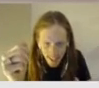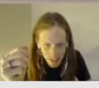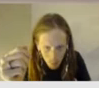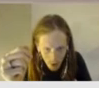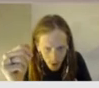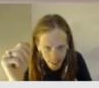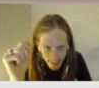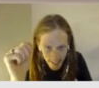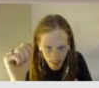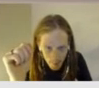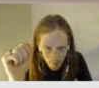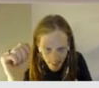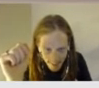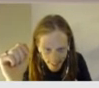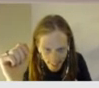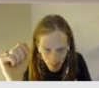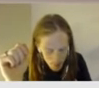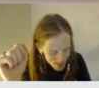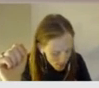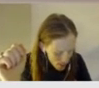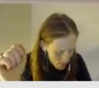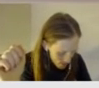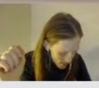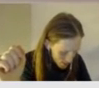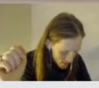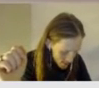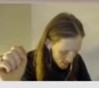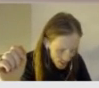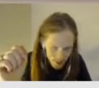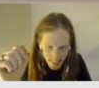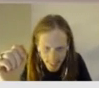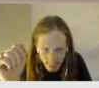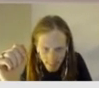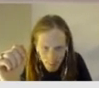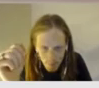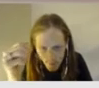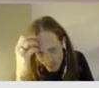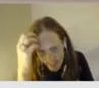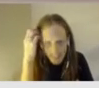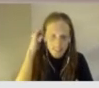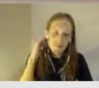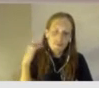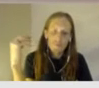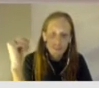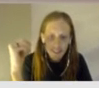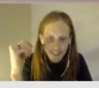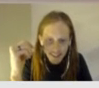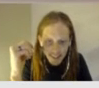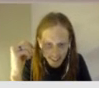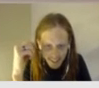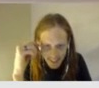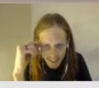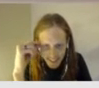the X Pro and the rest of them. Crap, I forget the other ones. These are made out of metal, and they have right angles to them,